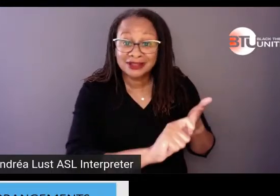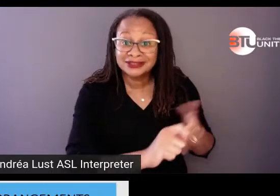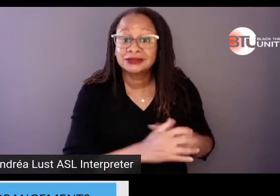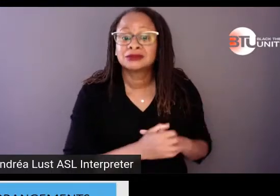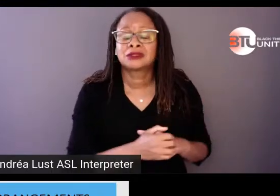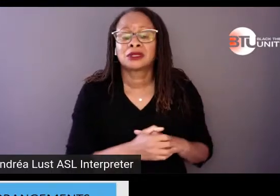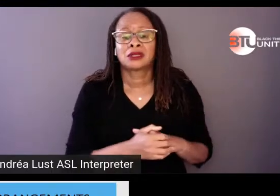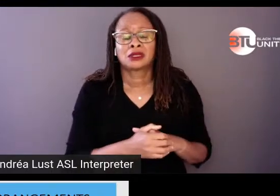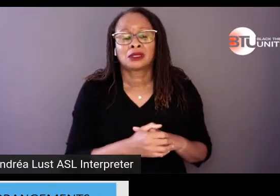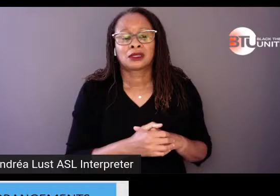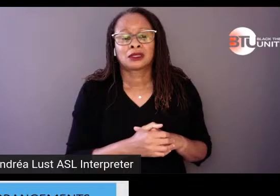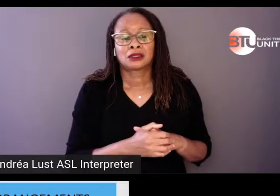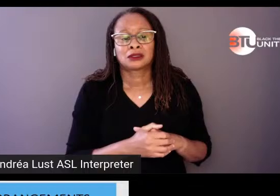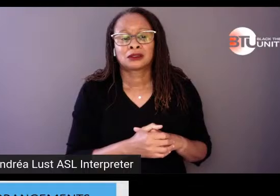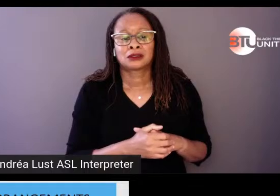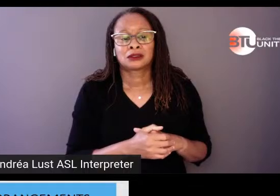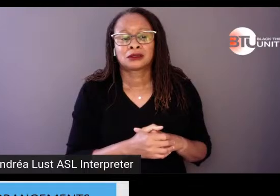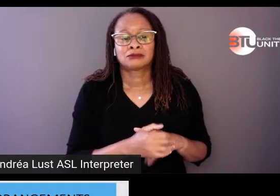there's